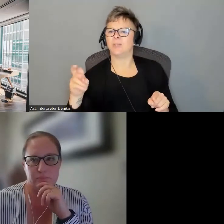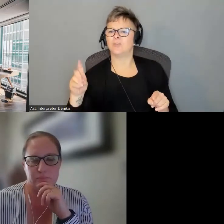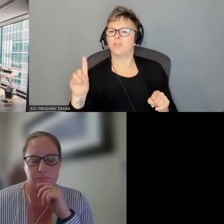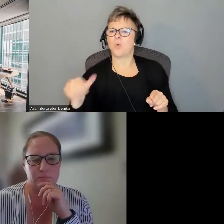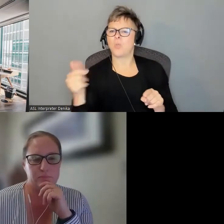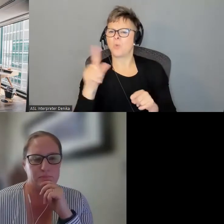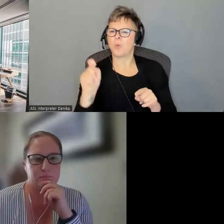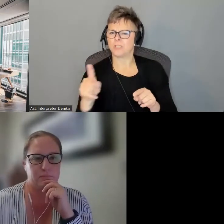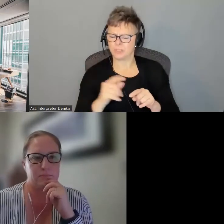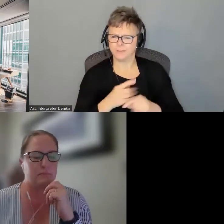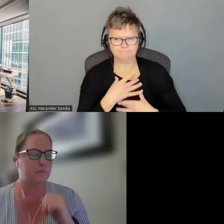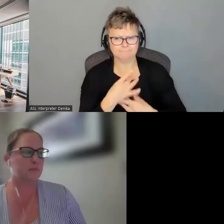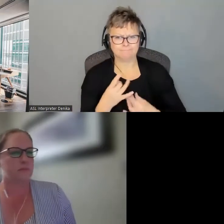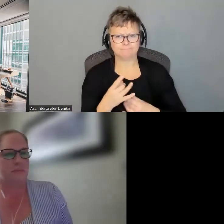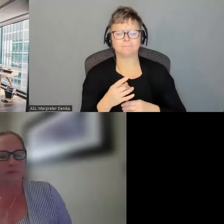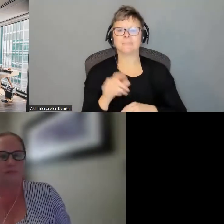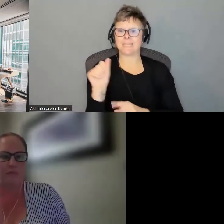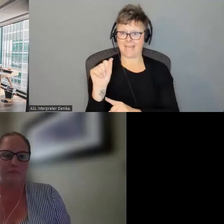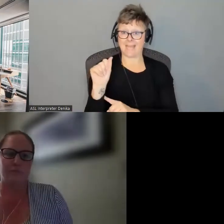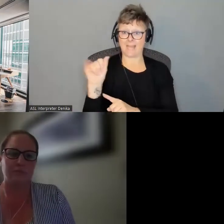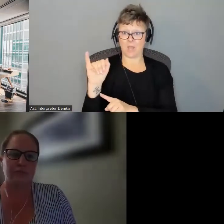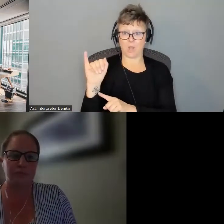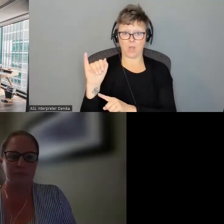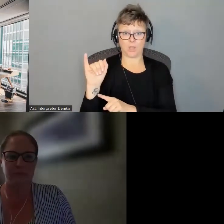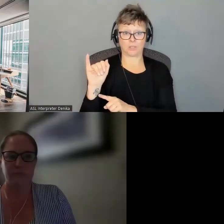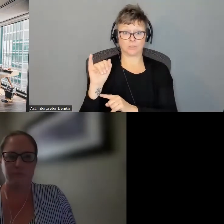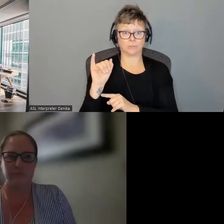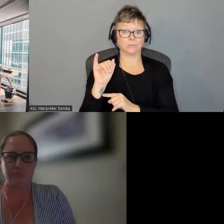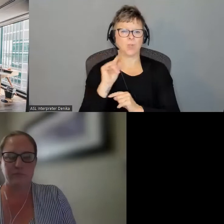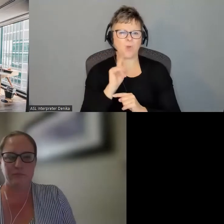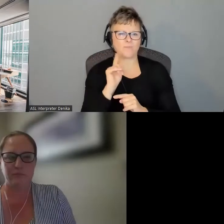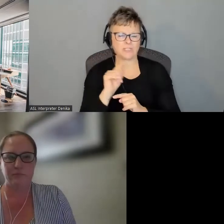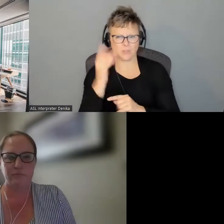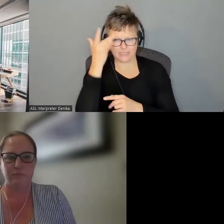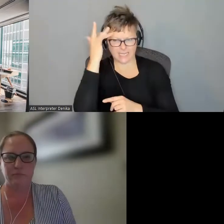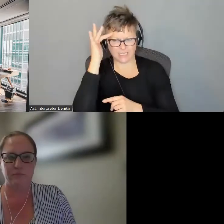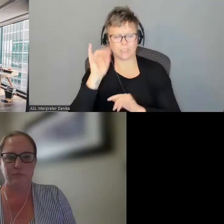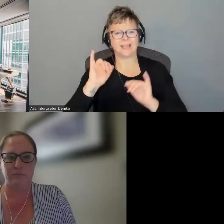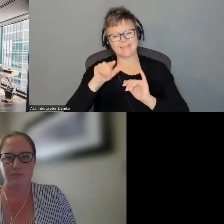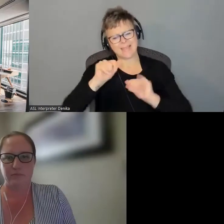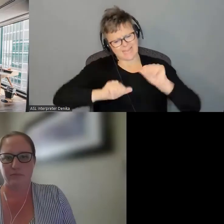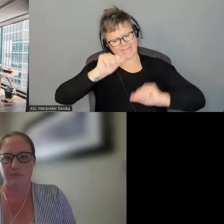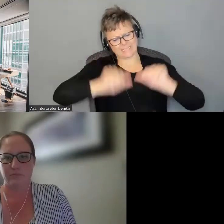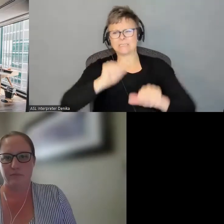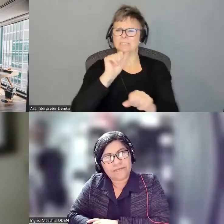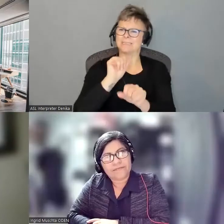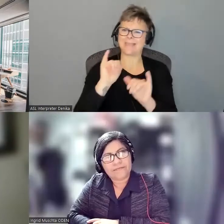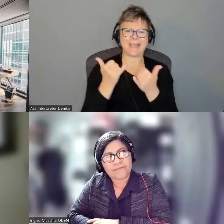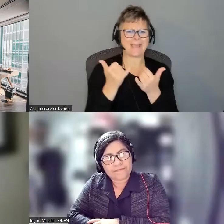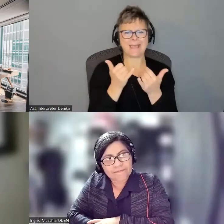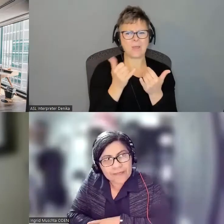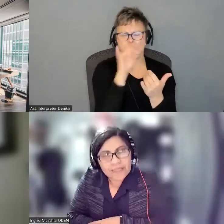the artificial intelligence, the AI analysis work with the job descriptions as they're brought through for